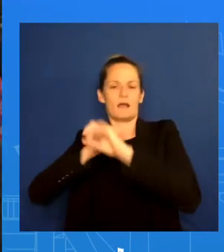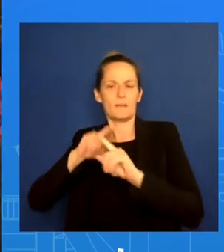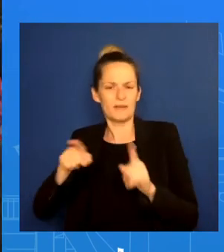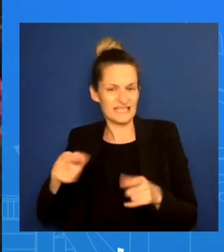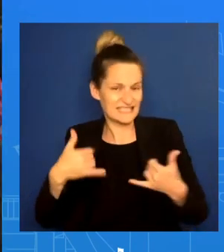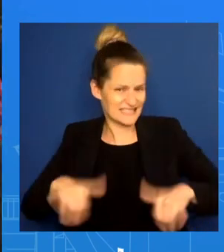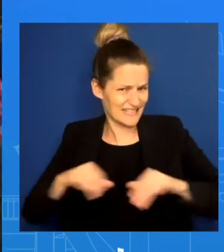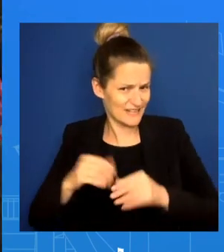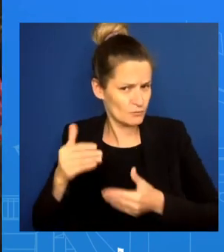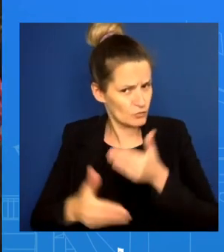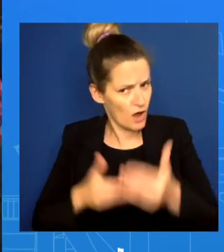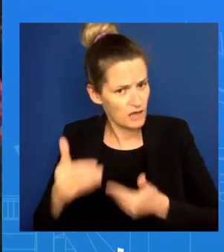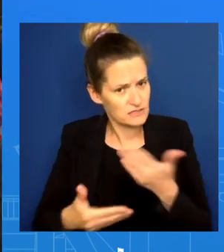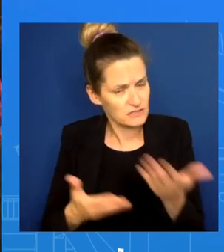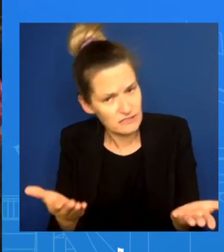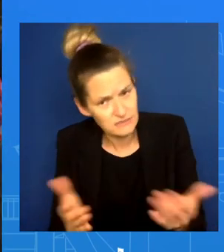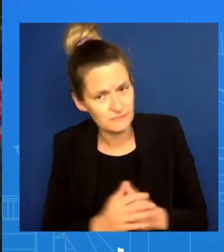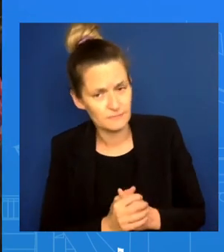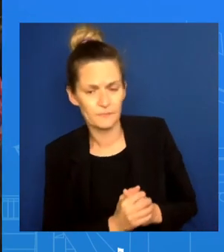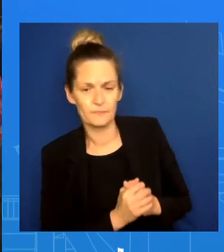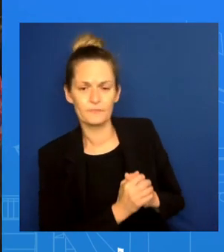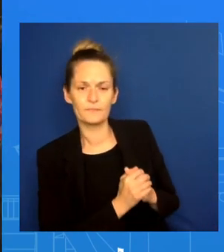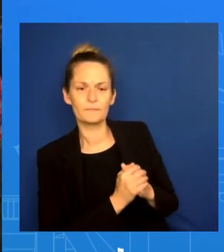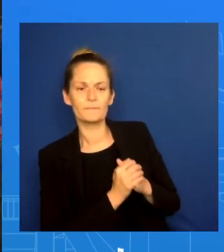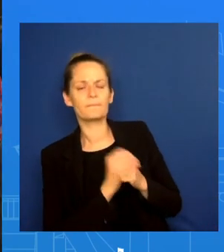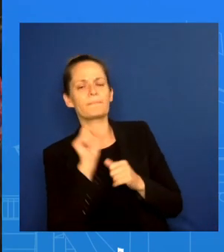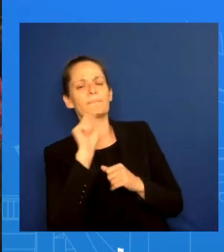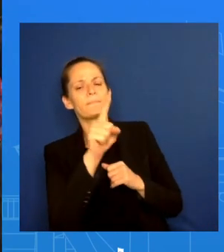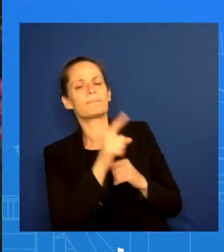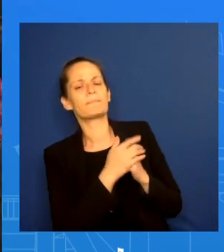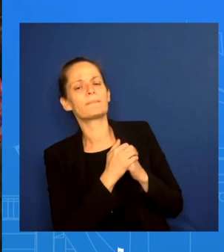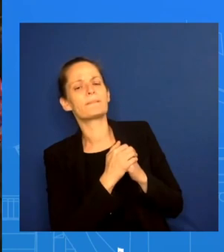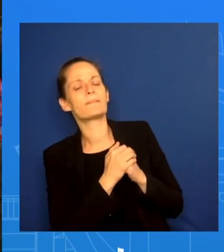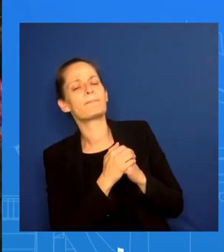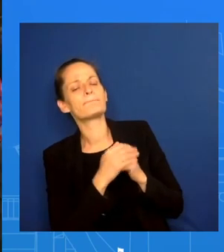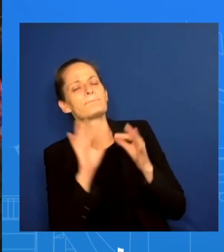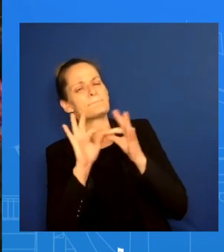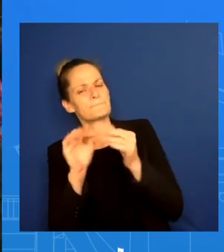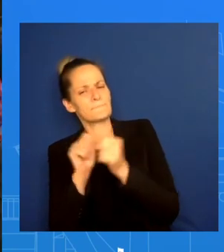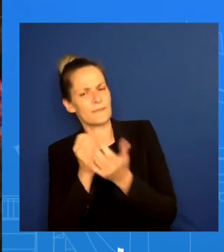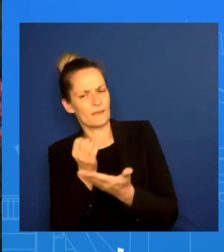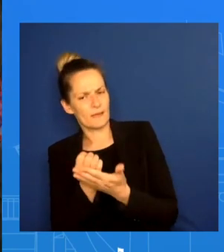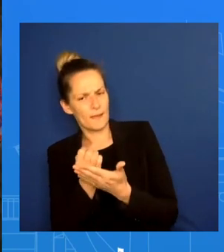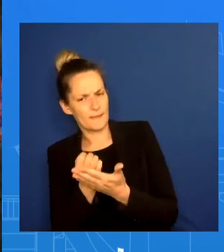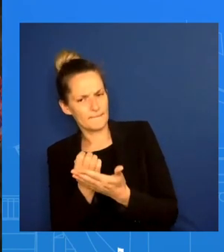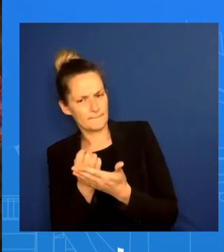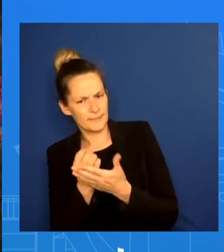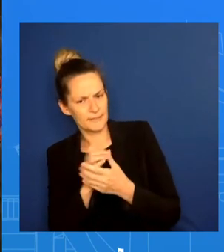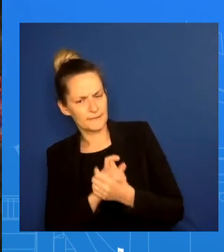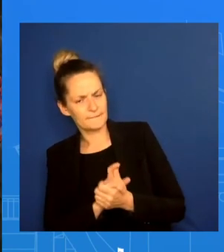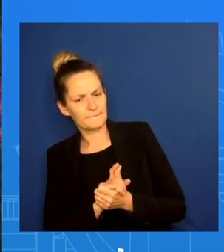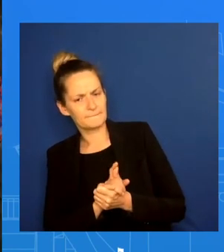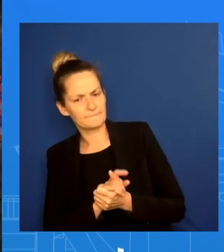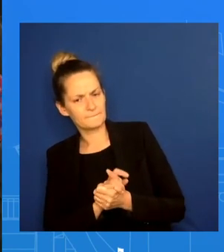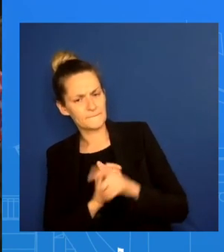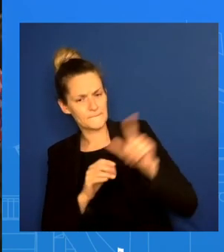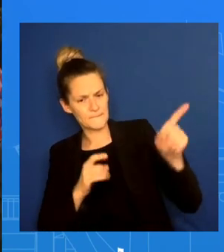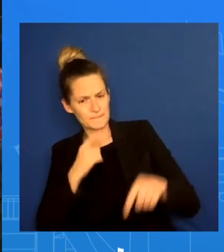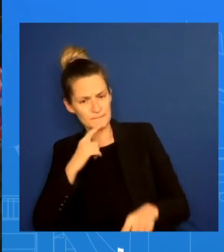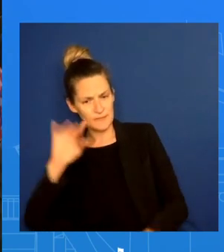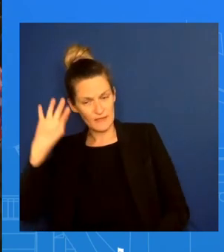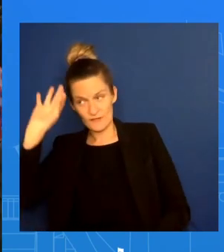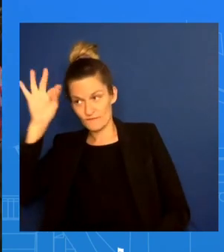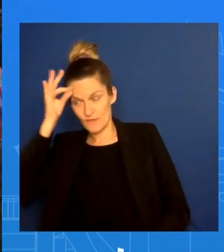economy. Fed Chair Jay Powell, after raising rates again today, he said in his press conference